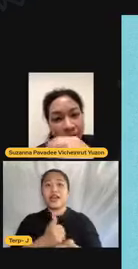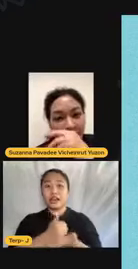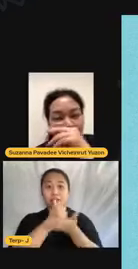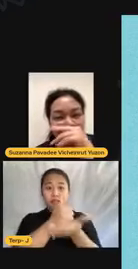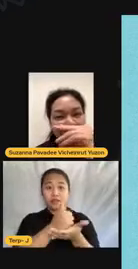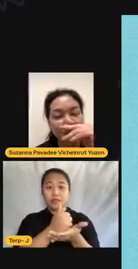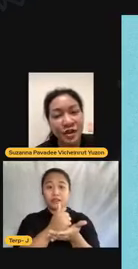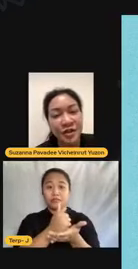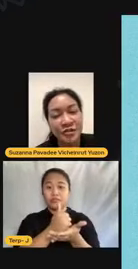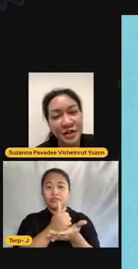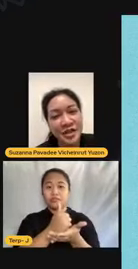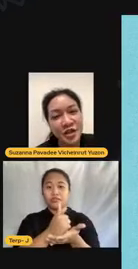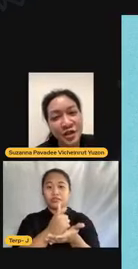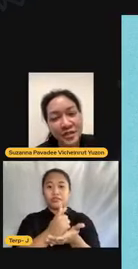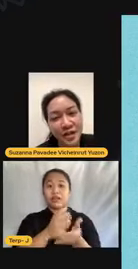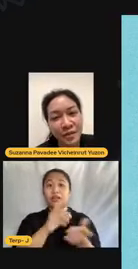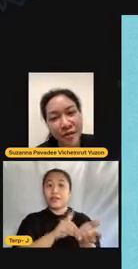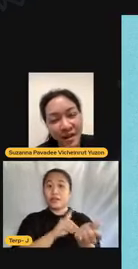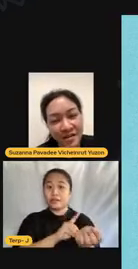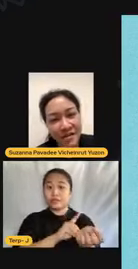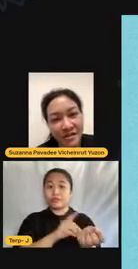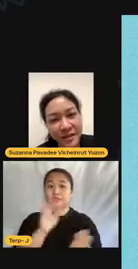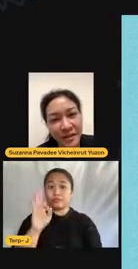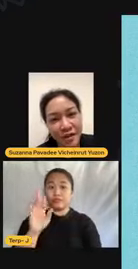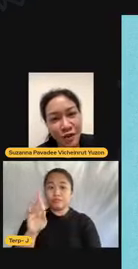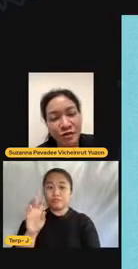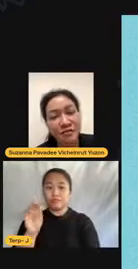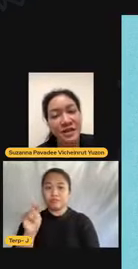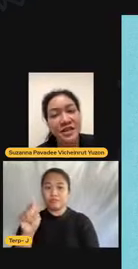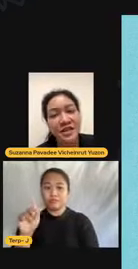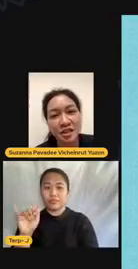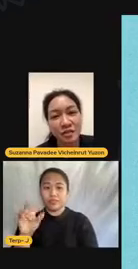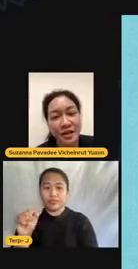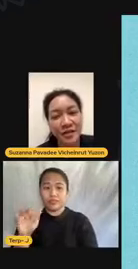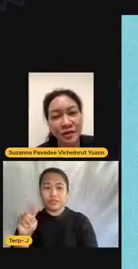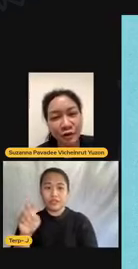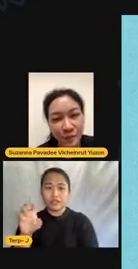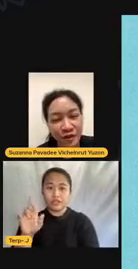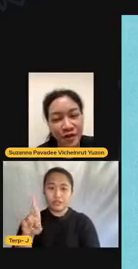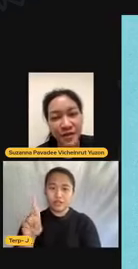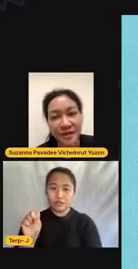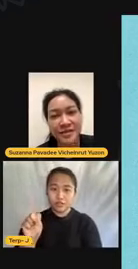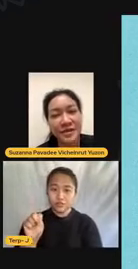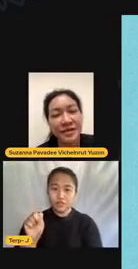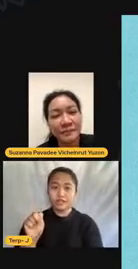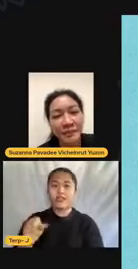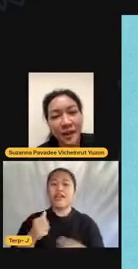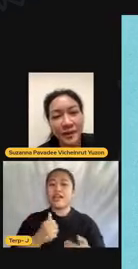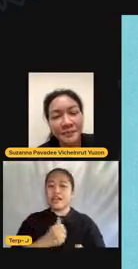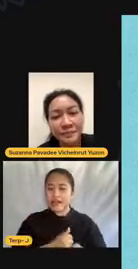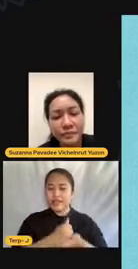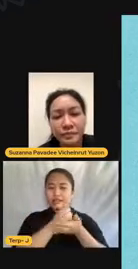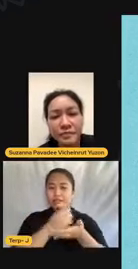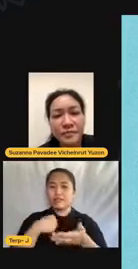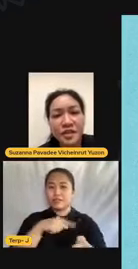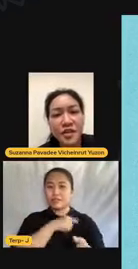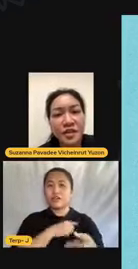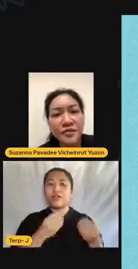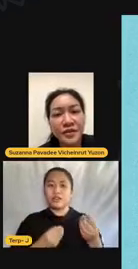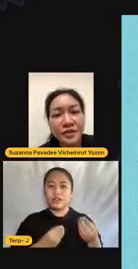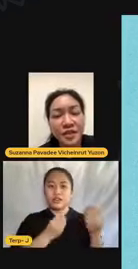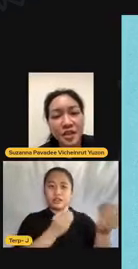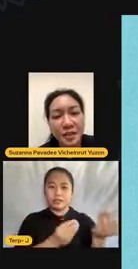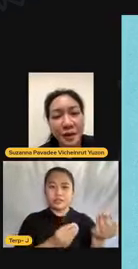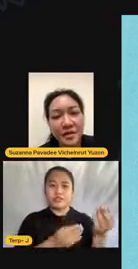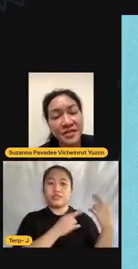helps out. When the donation trucks come with other, like the used donations, she knows how to load up the trucks. So